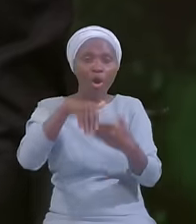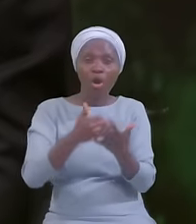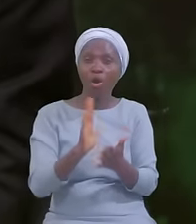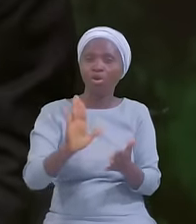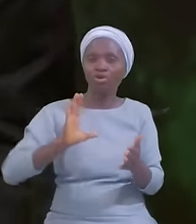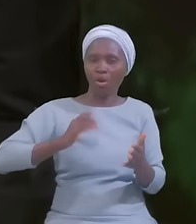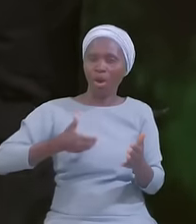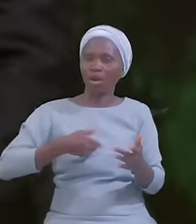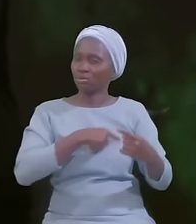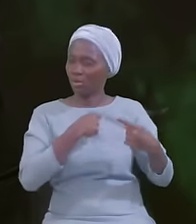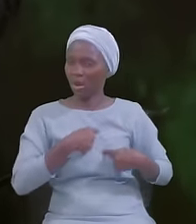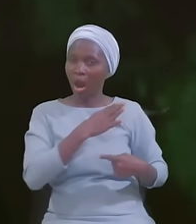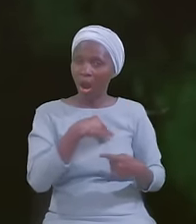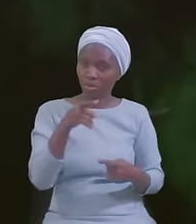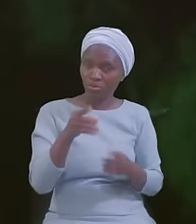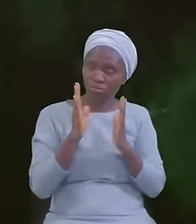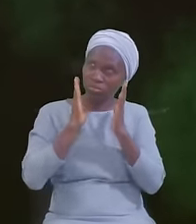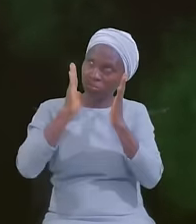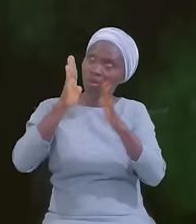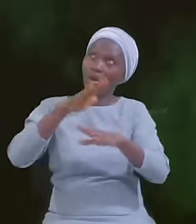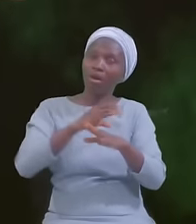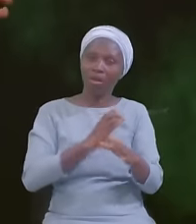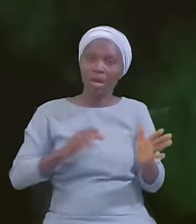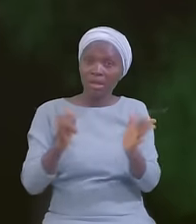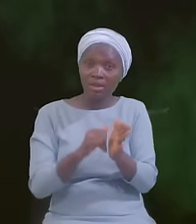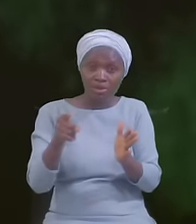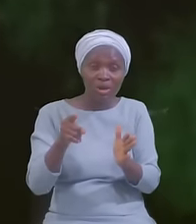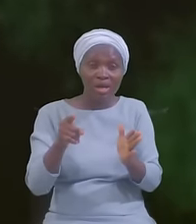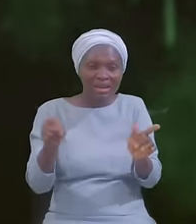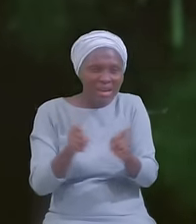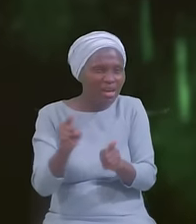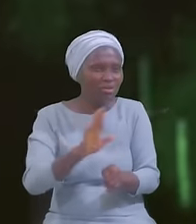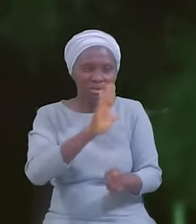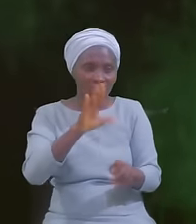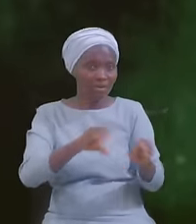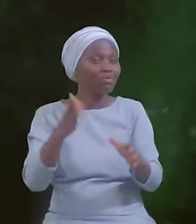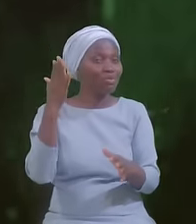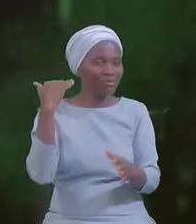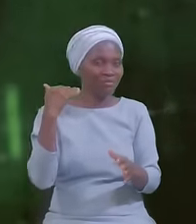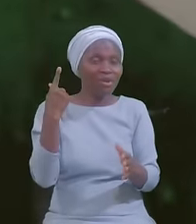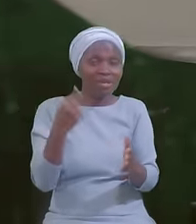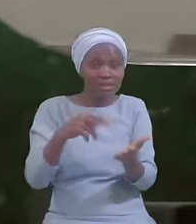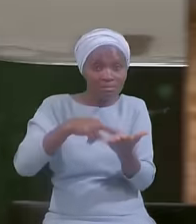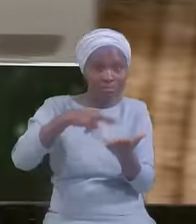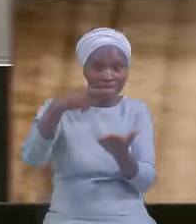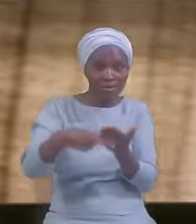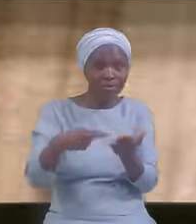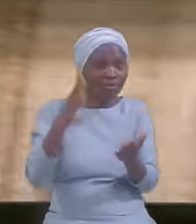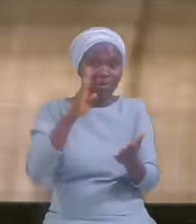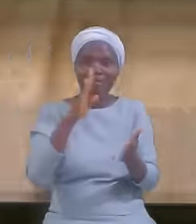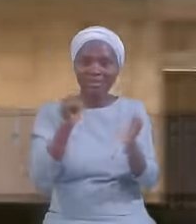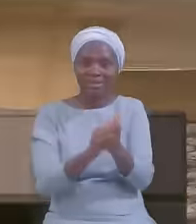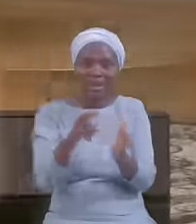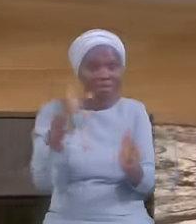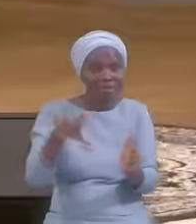and you focus on Christ like you have never done before, the result is you will see a miracle